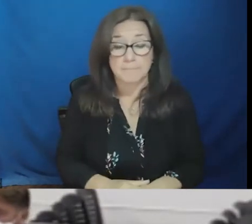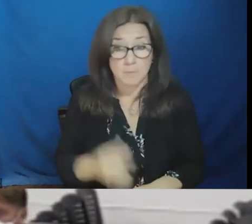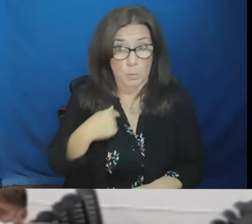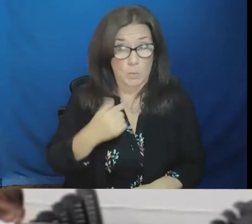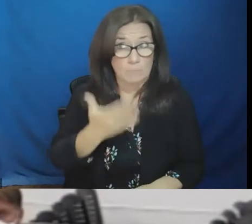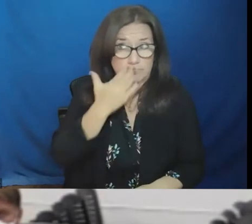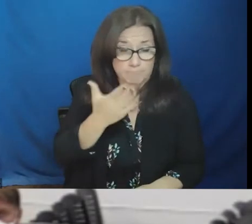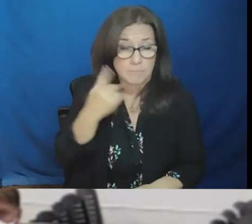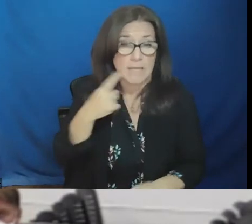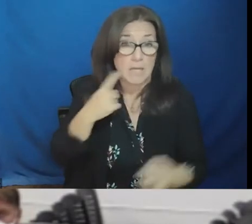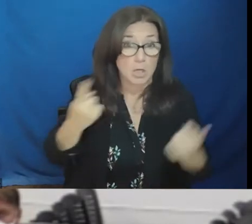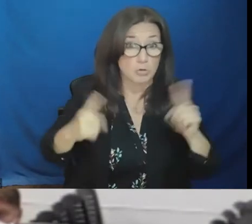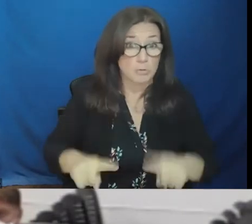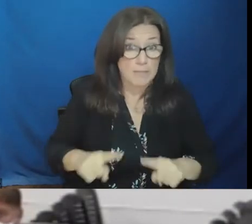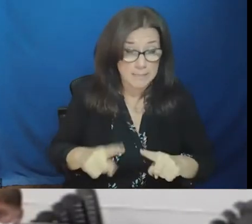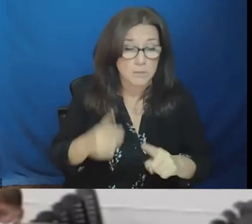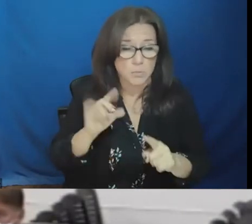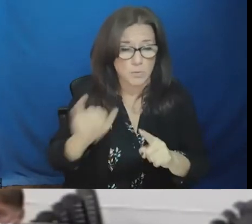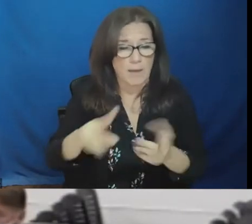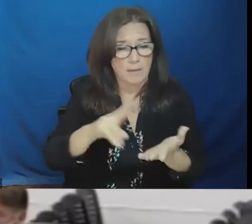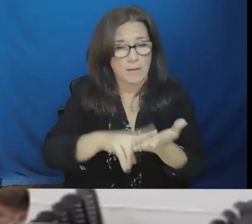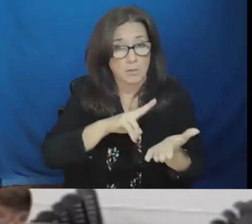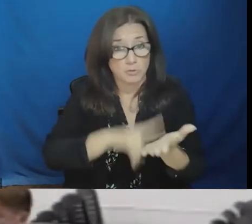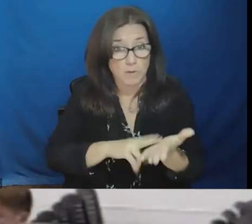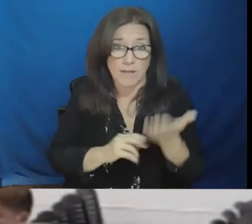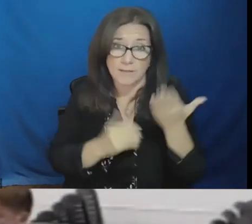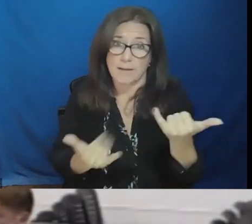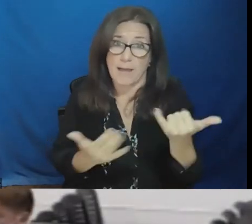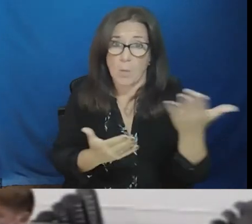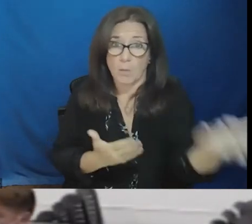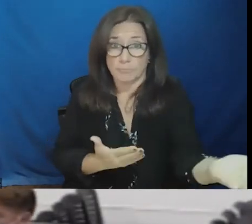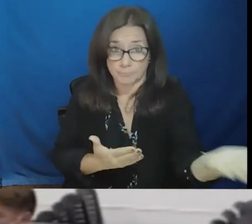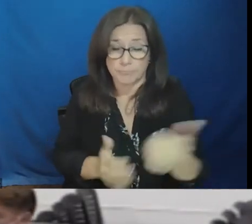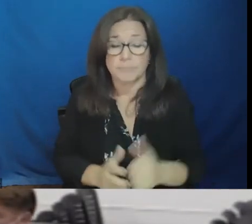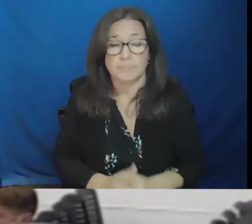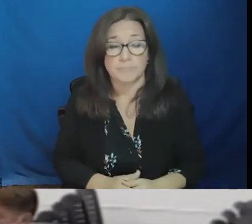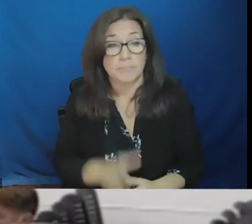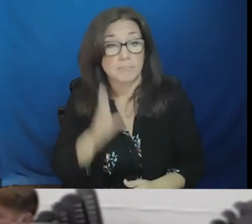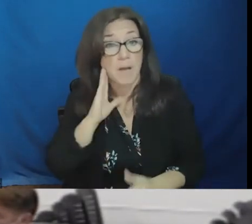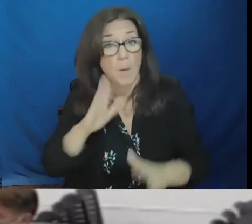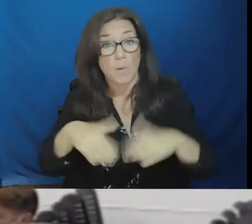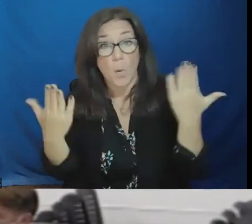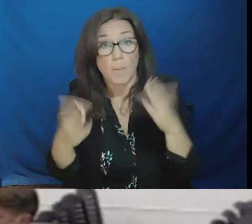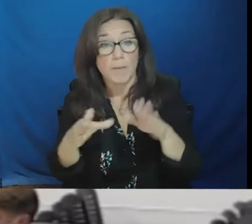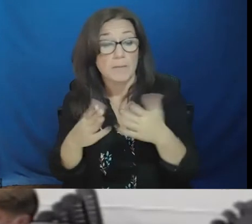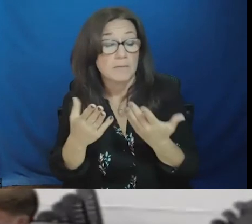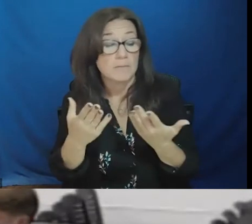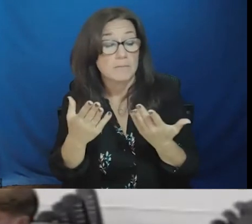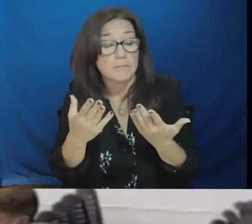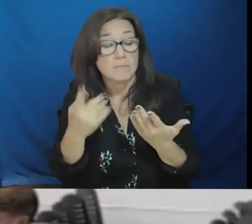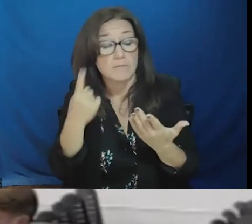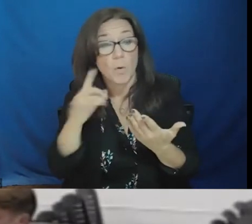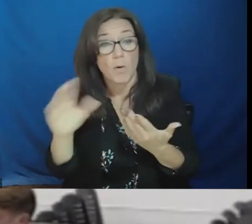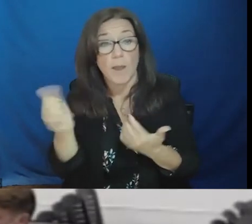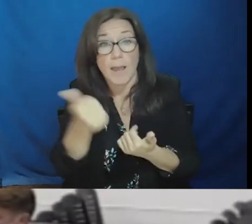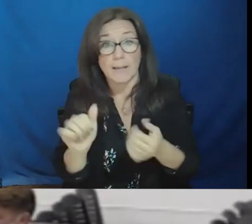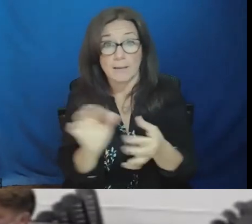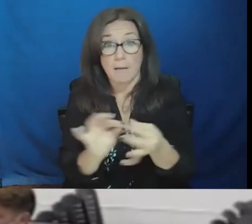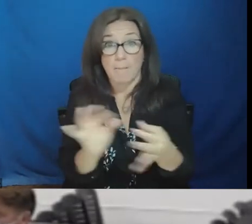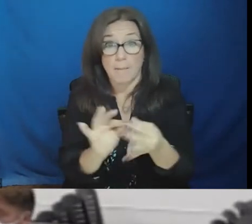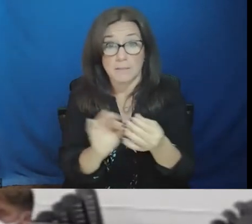of the contract, and it's being brought before you for approval. I would open the floor to Dr. Maldonado if she has any comments to